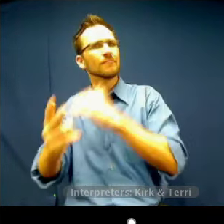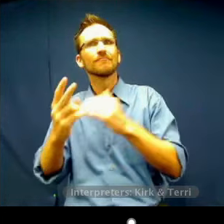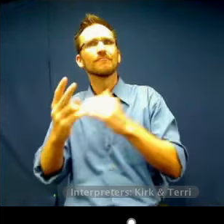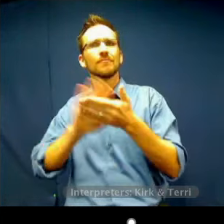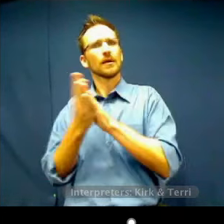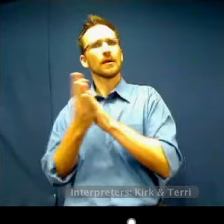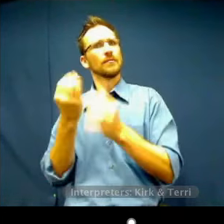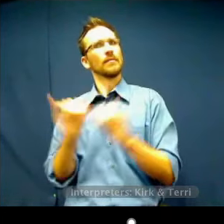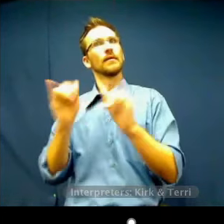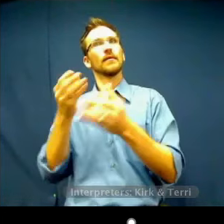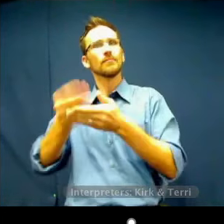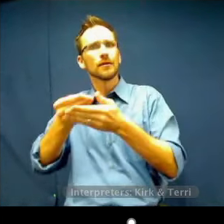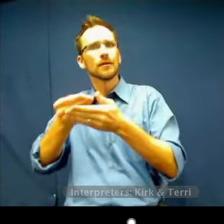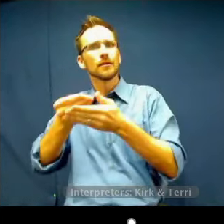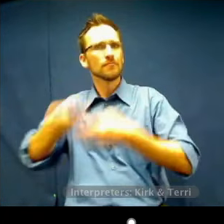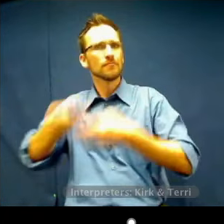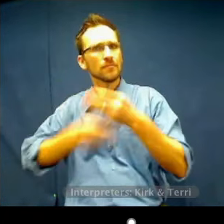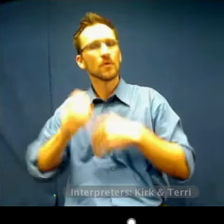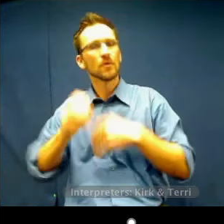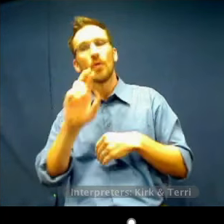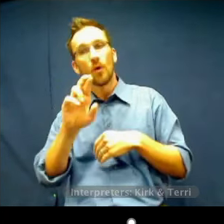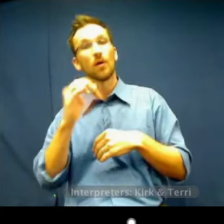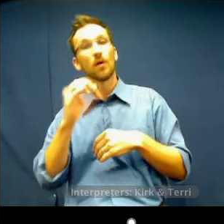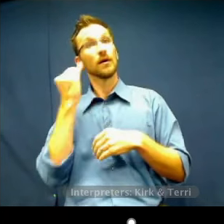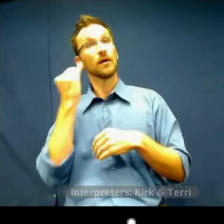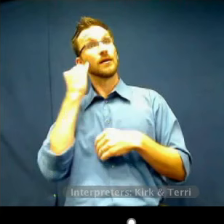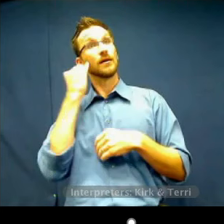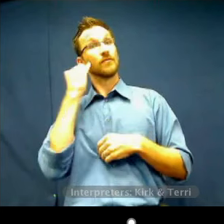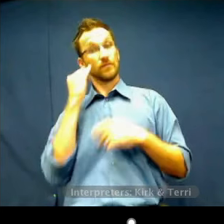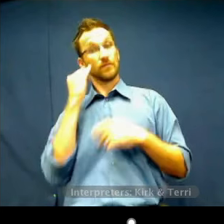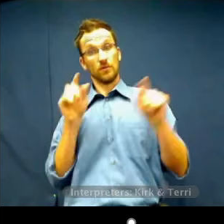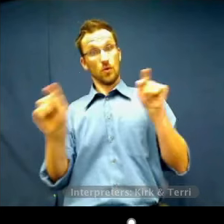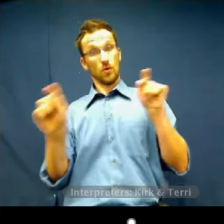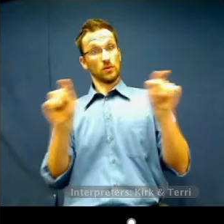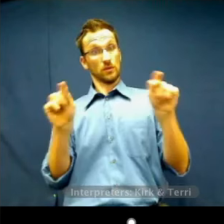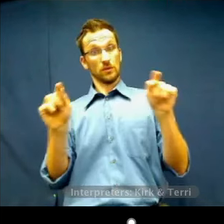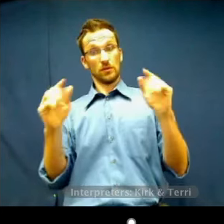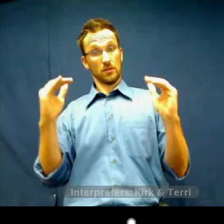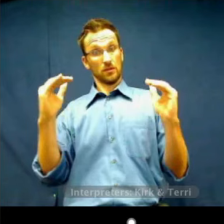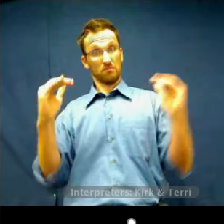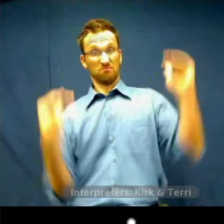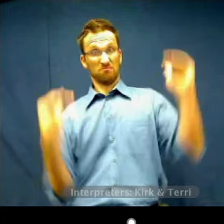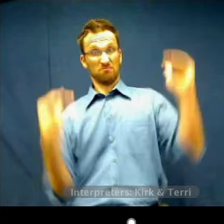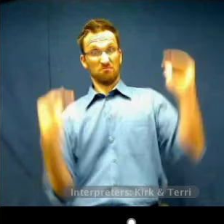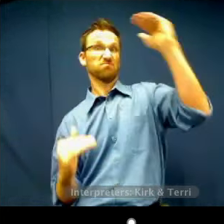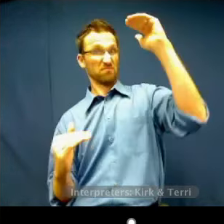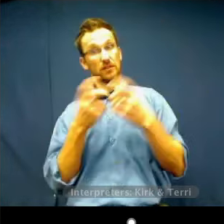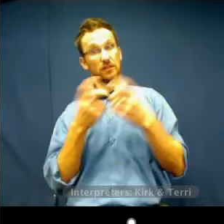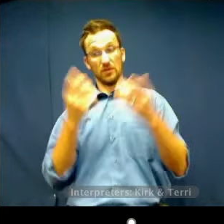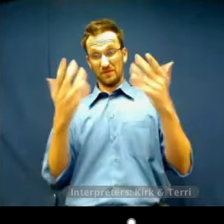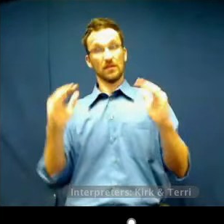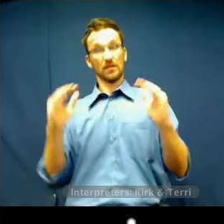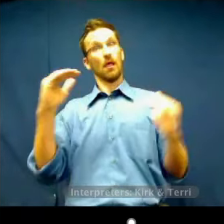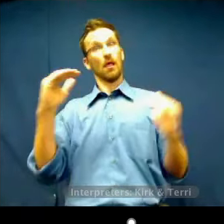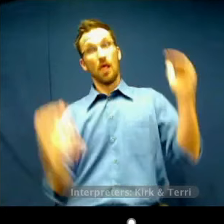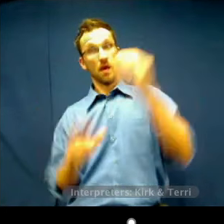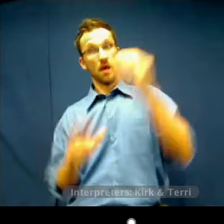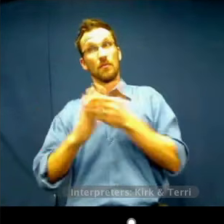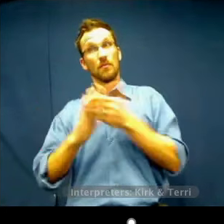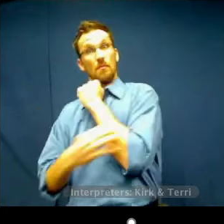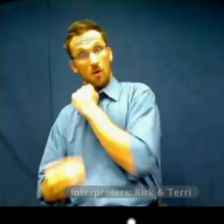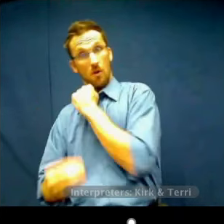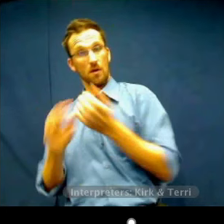that the respective standards of living between the parties would be unconscionable. You're going to hear that phrase, standard